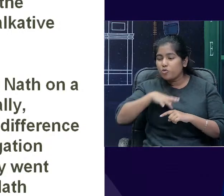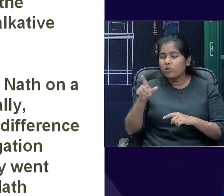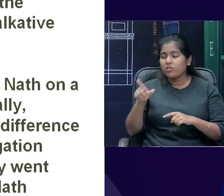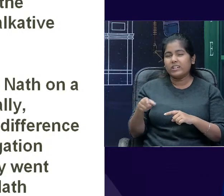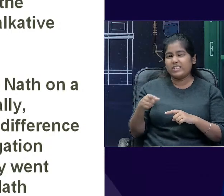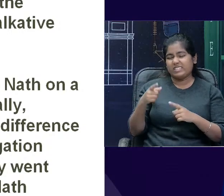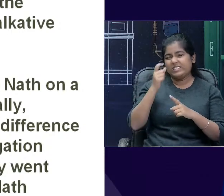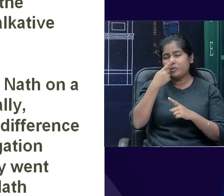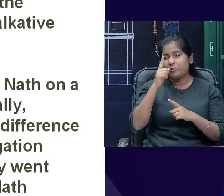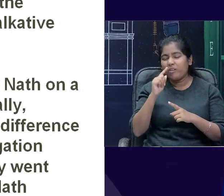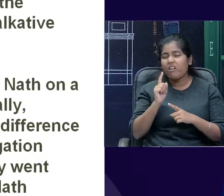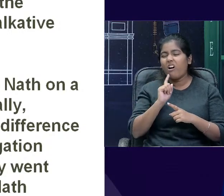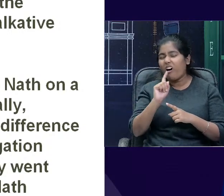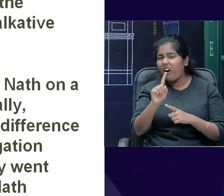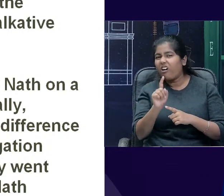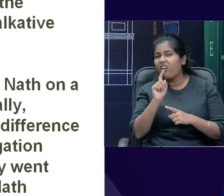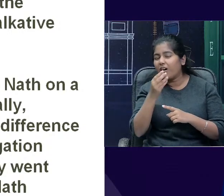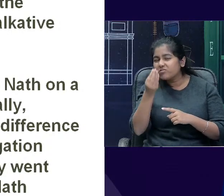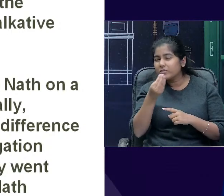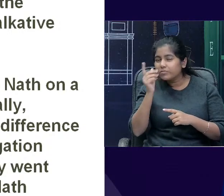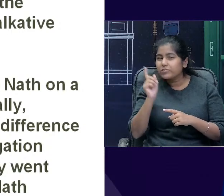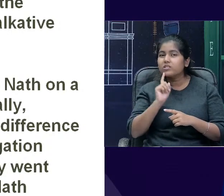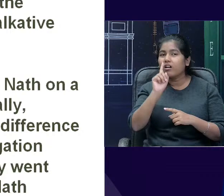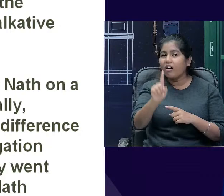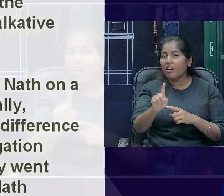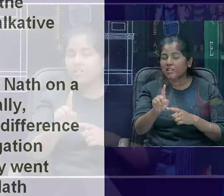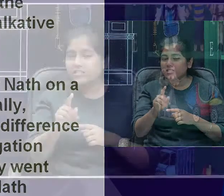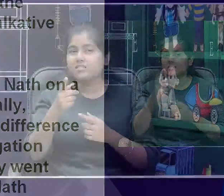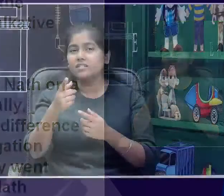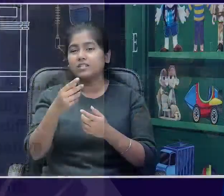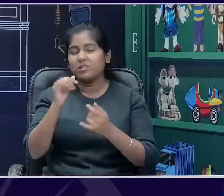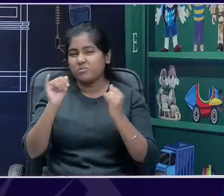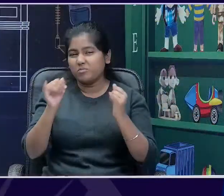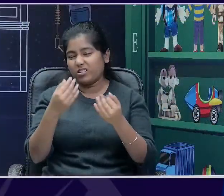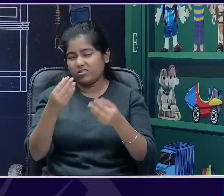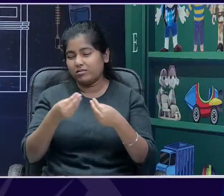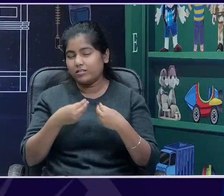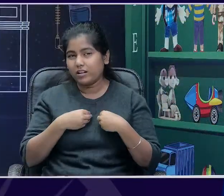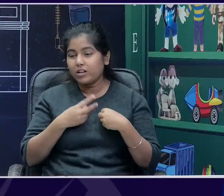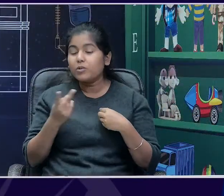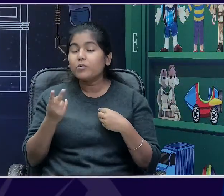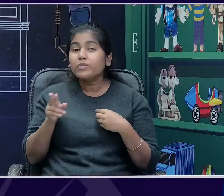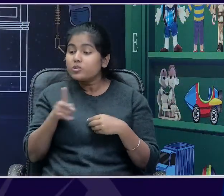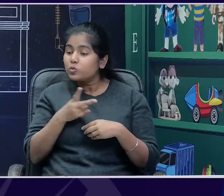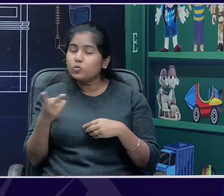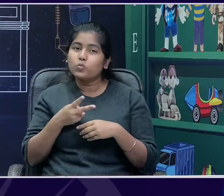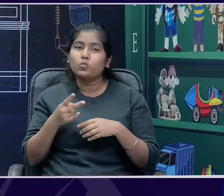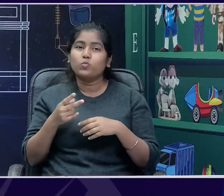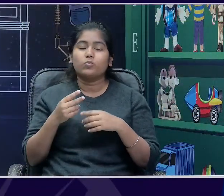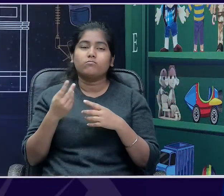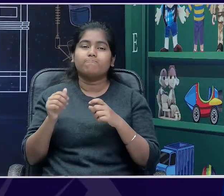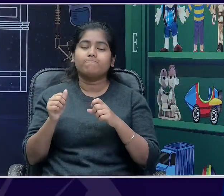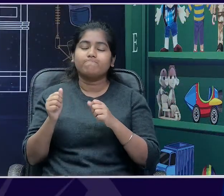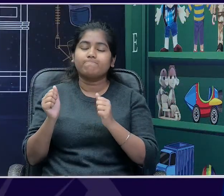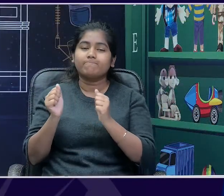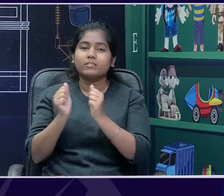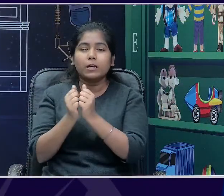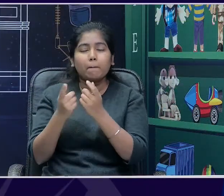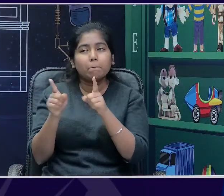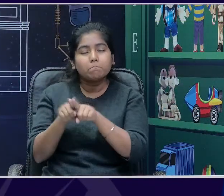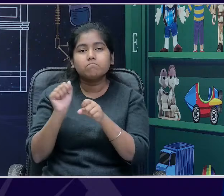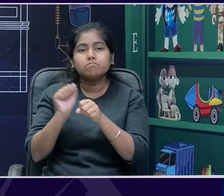dads. To ask for Maggie means they become partners in crime. Those are few